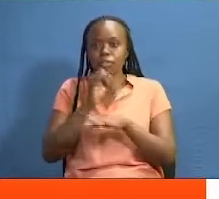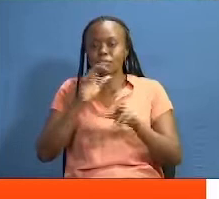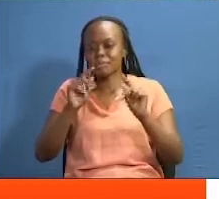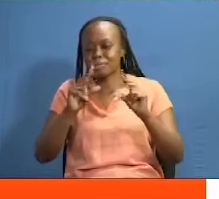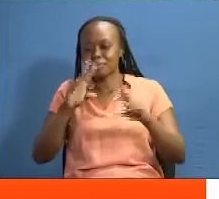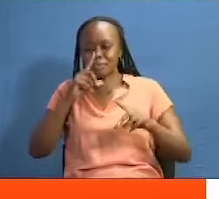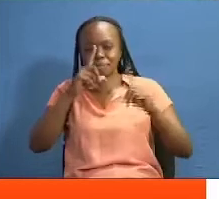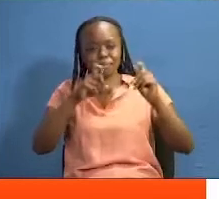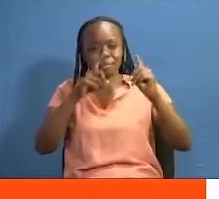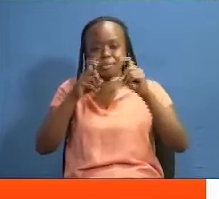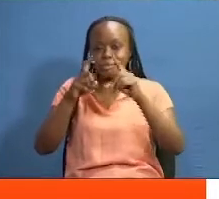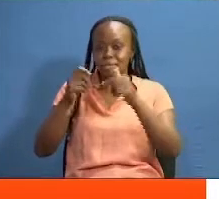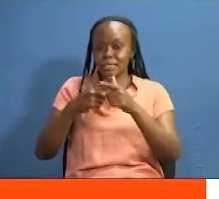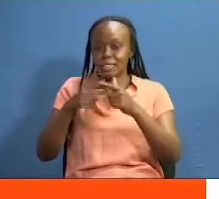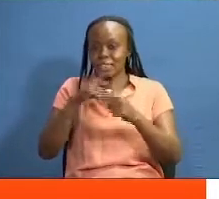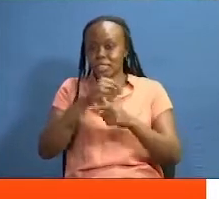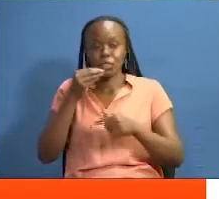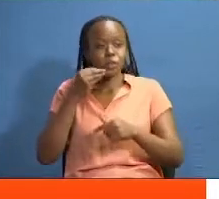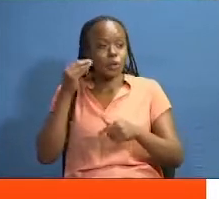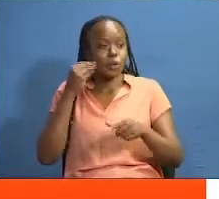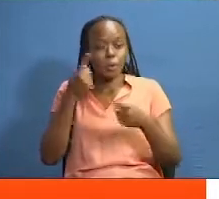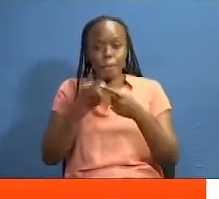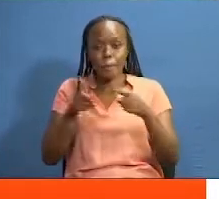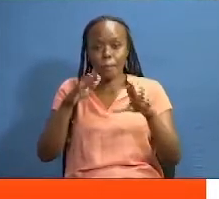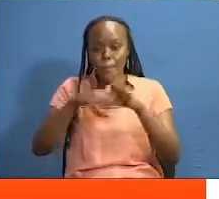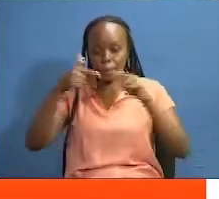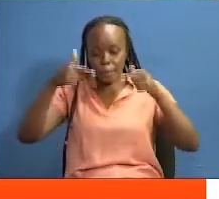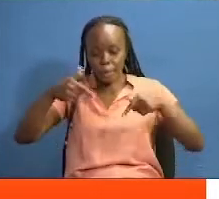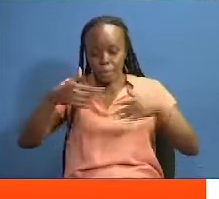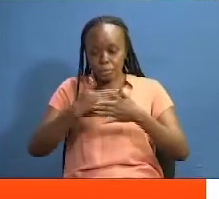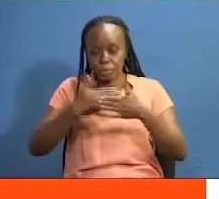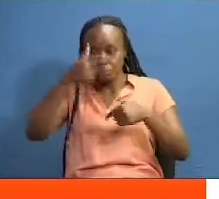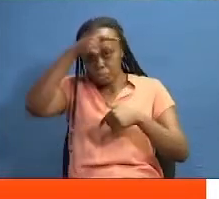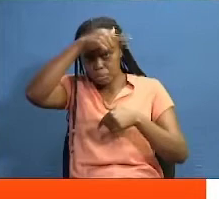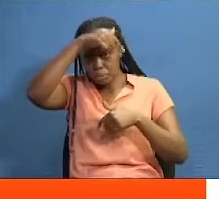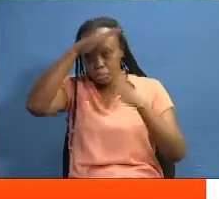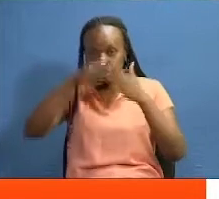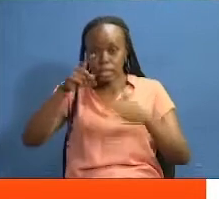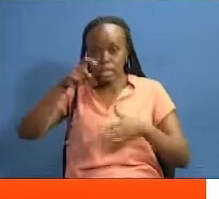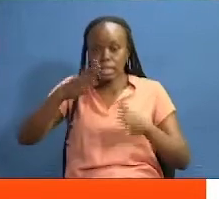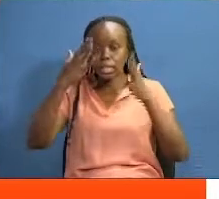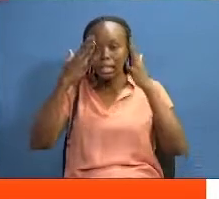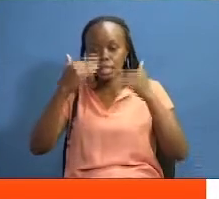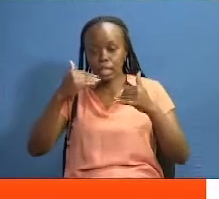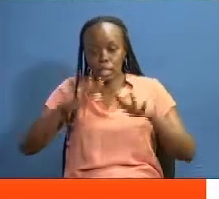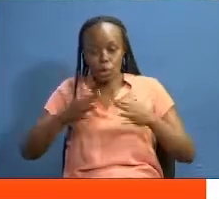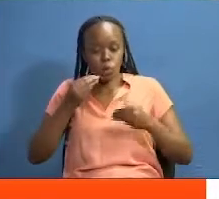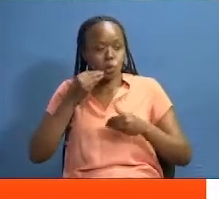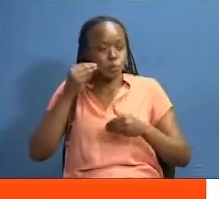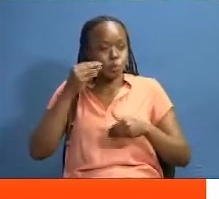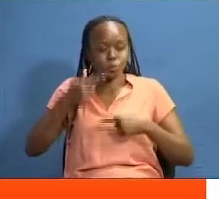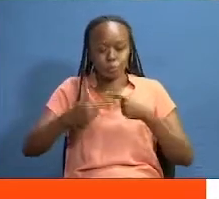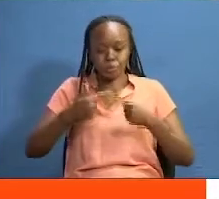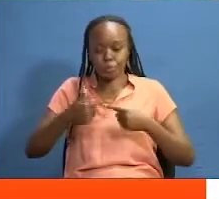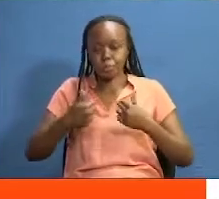take selfies and you go home. But immediately after graduation, you need to now to put your house in order.